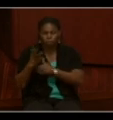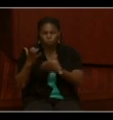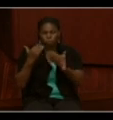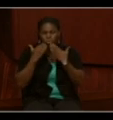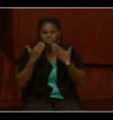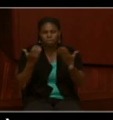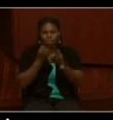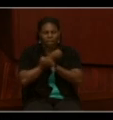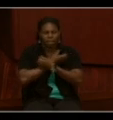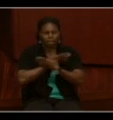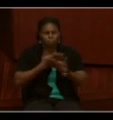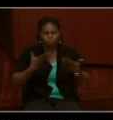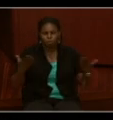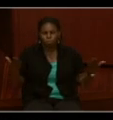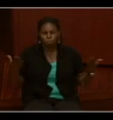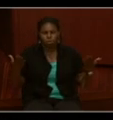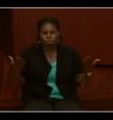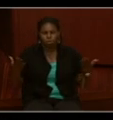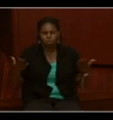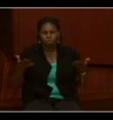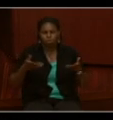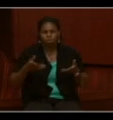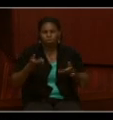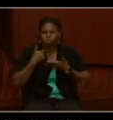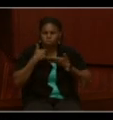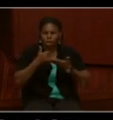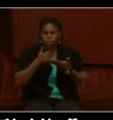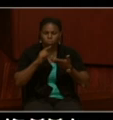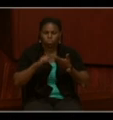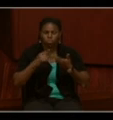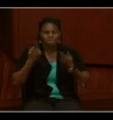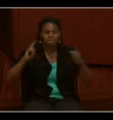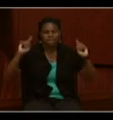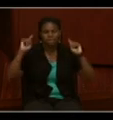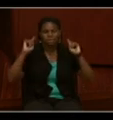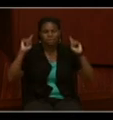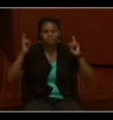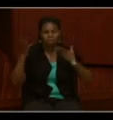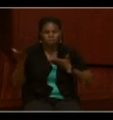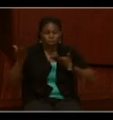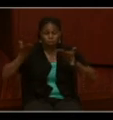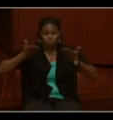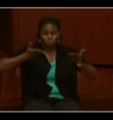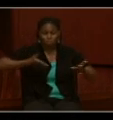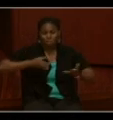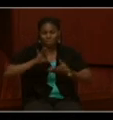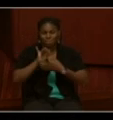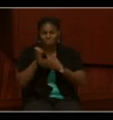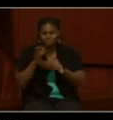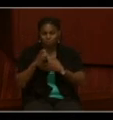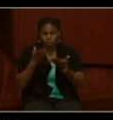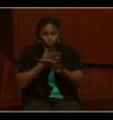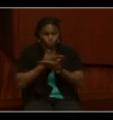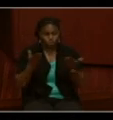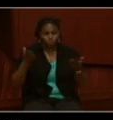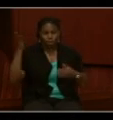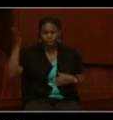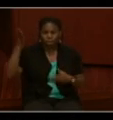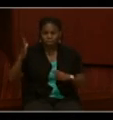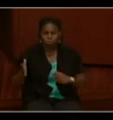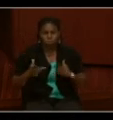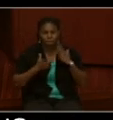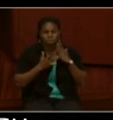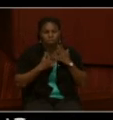thank everyone who has contributed to the success of bringing this fair to you, our speakers, our